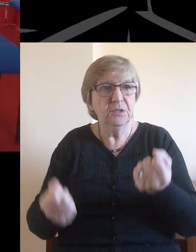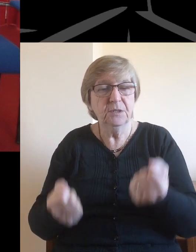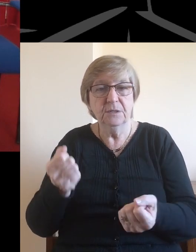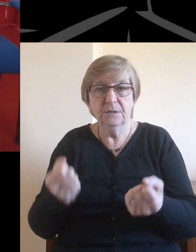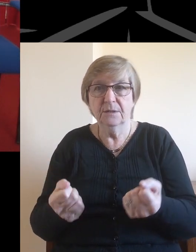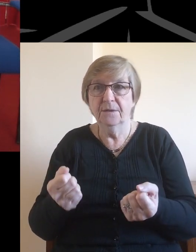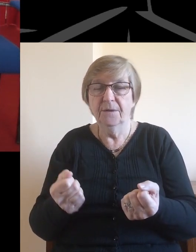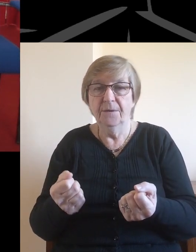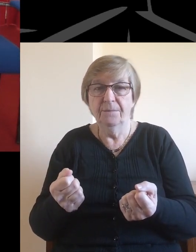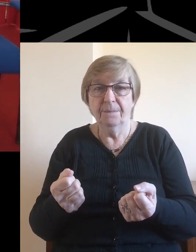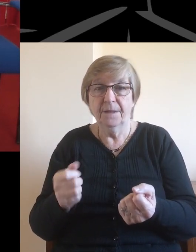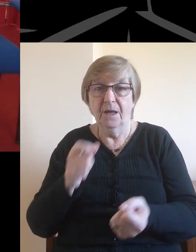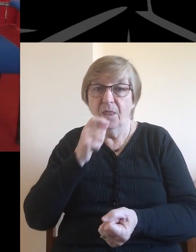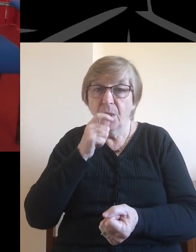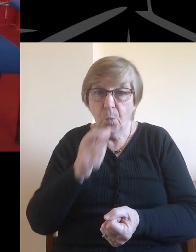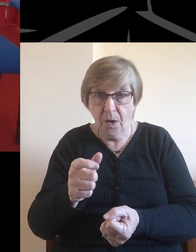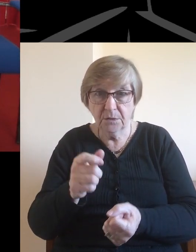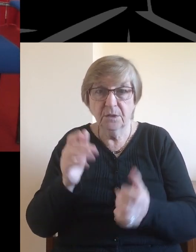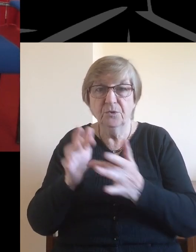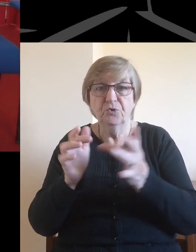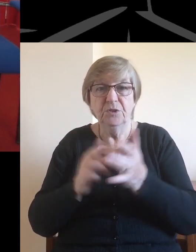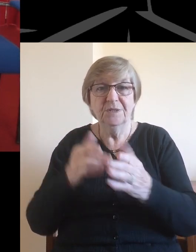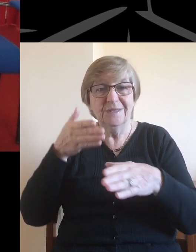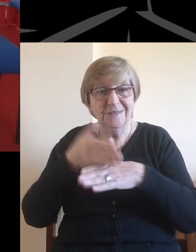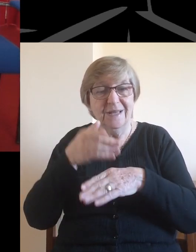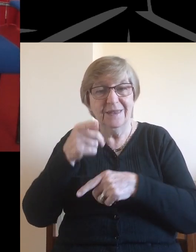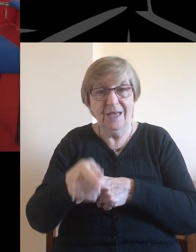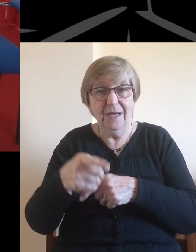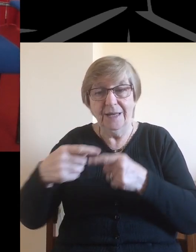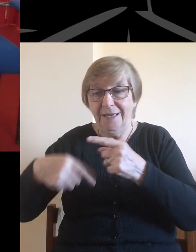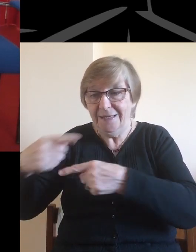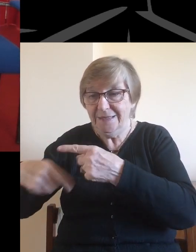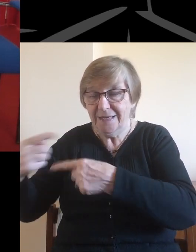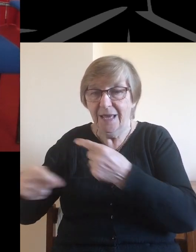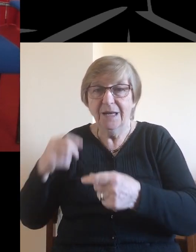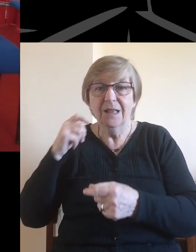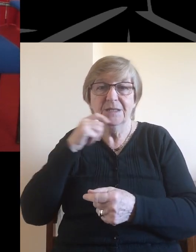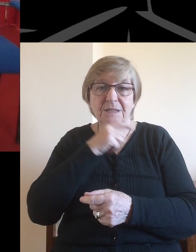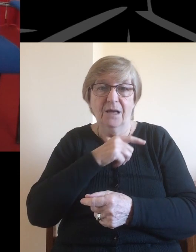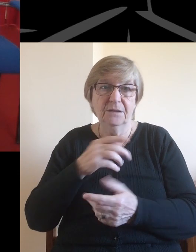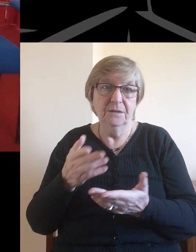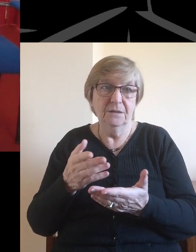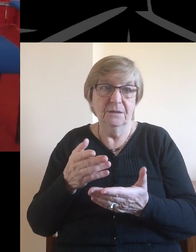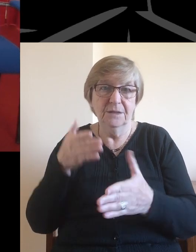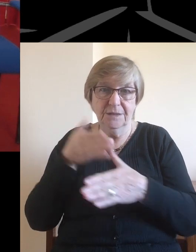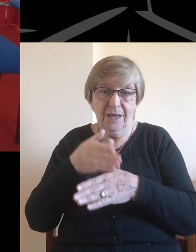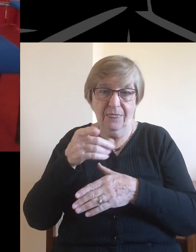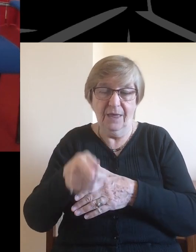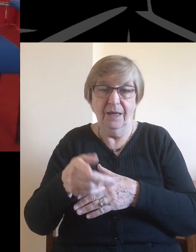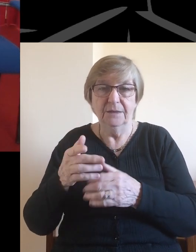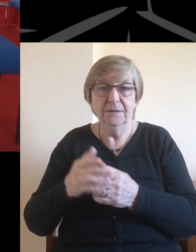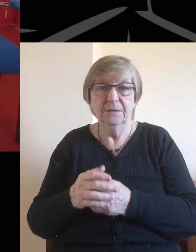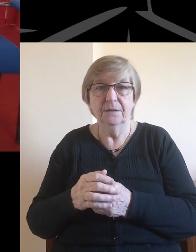And it is the Word who did that. The Eternal Son, verse 18, who did that.